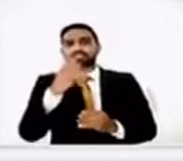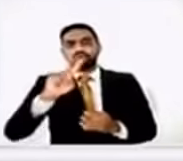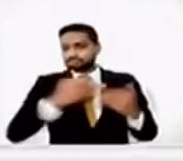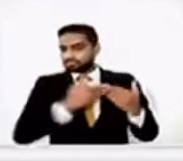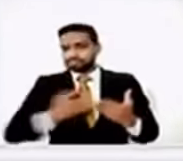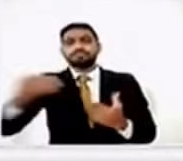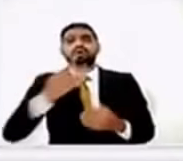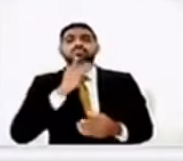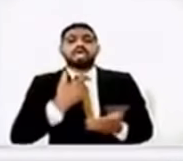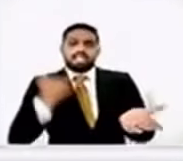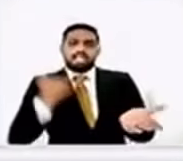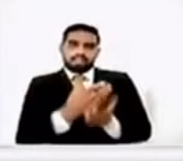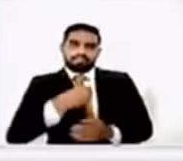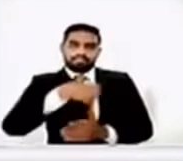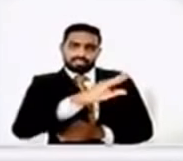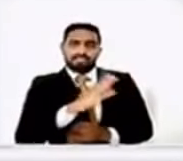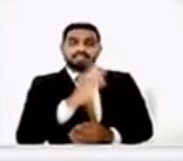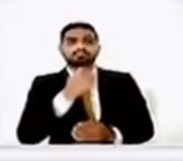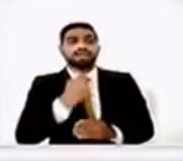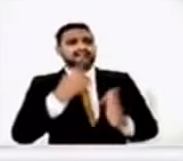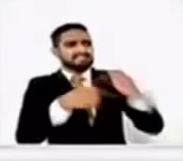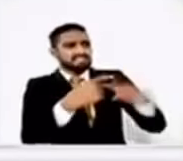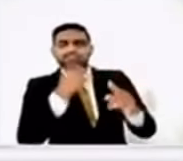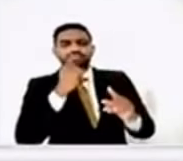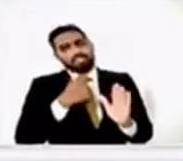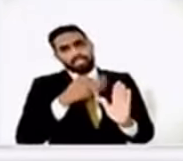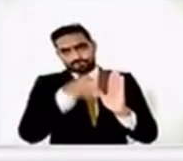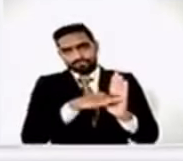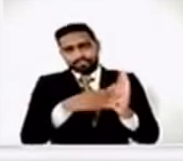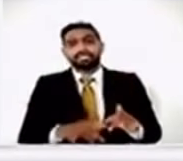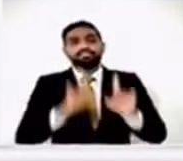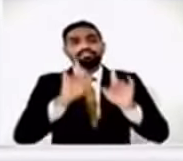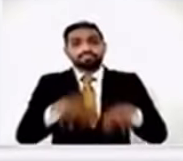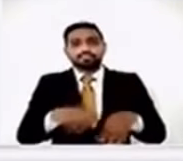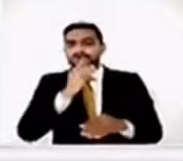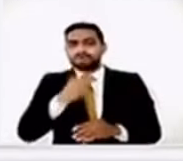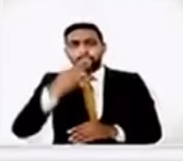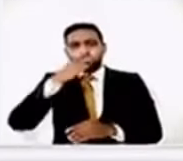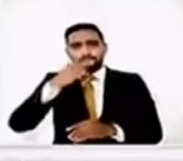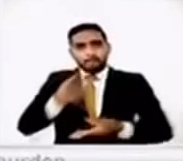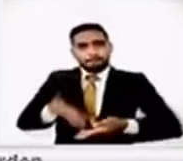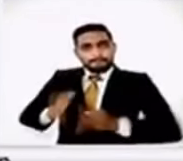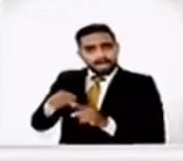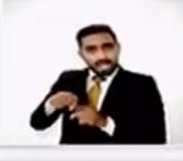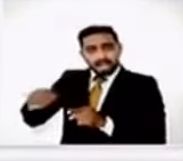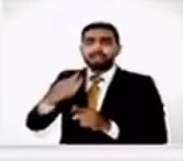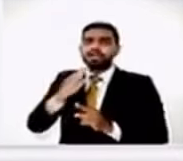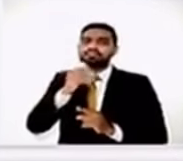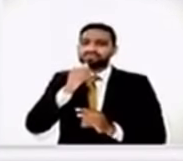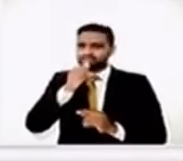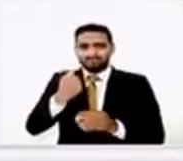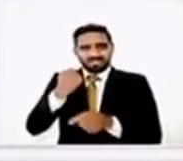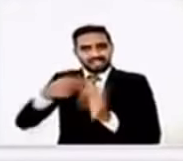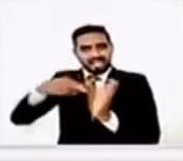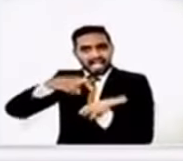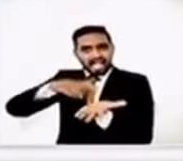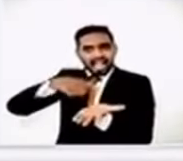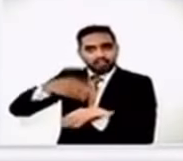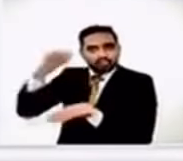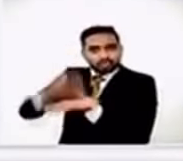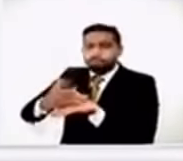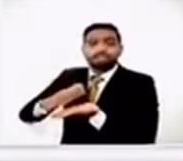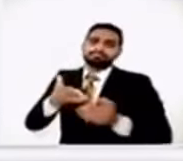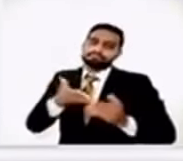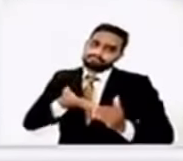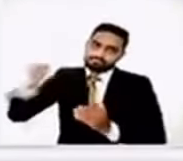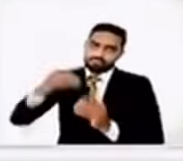taken to extend the Marine Drive up to Moratuwa. Plans to increase solar energy capacity added to the national grid